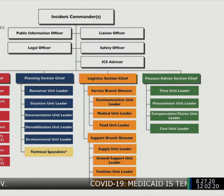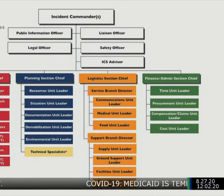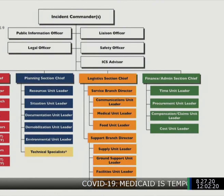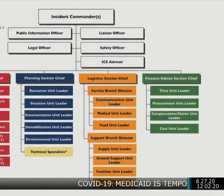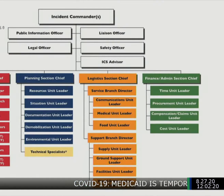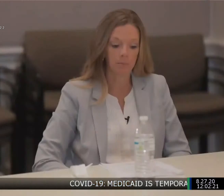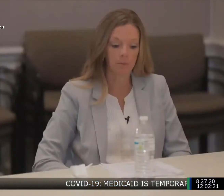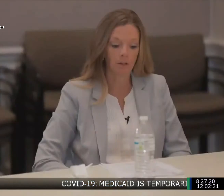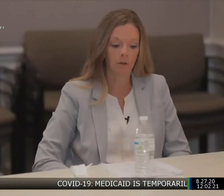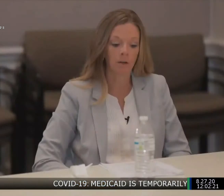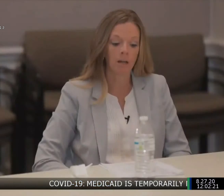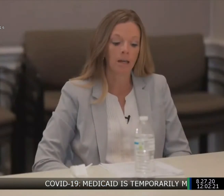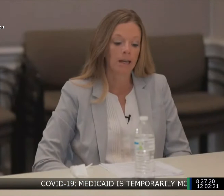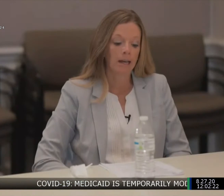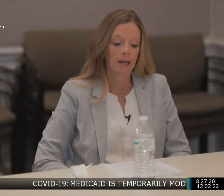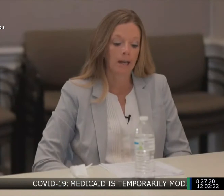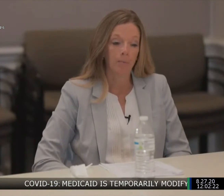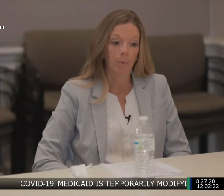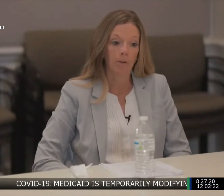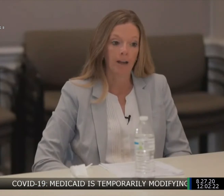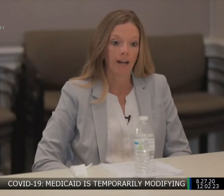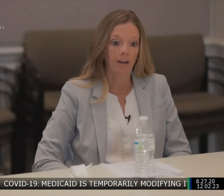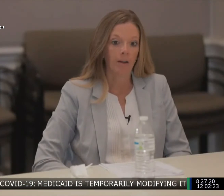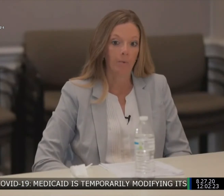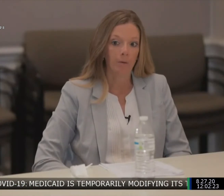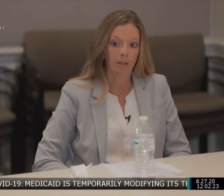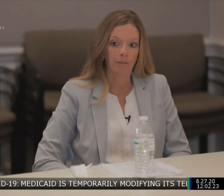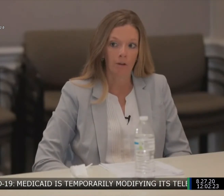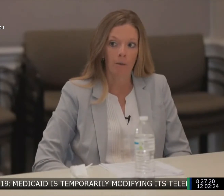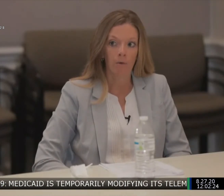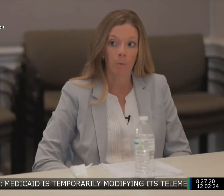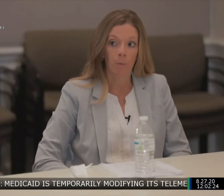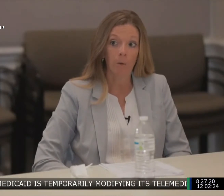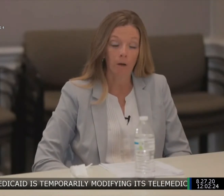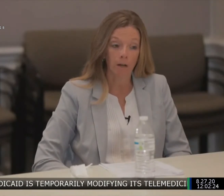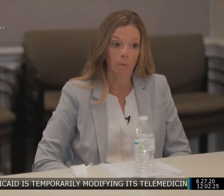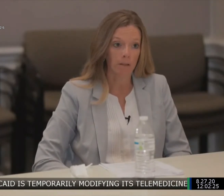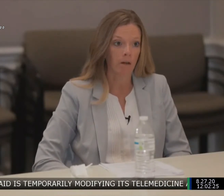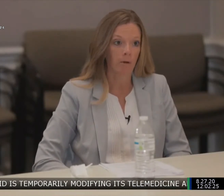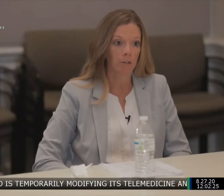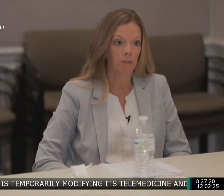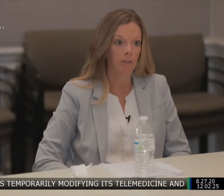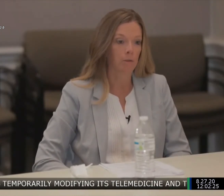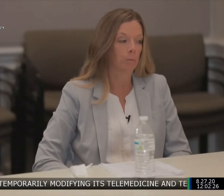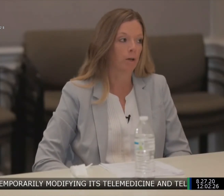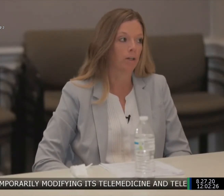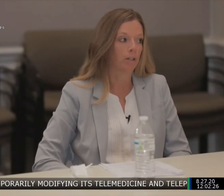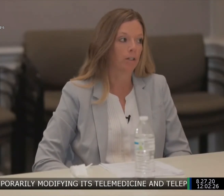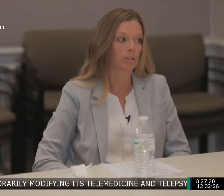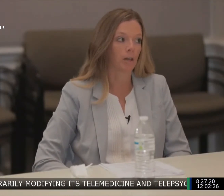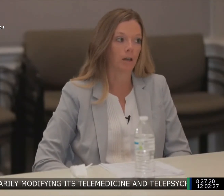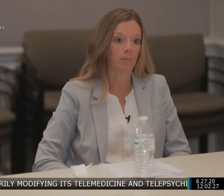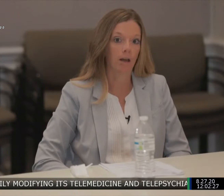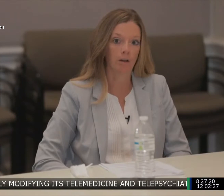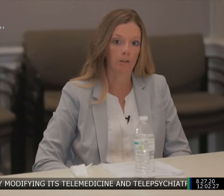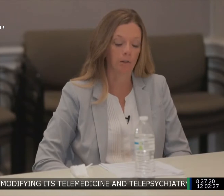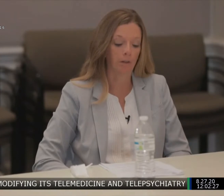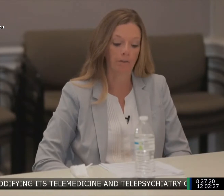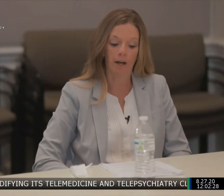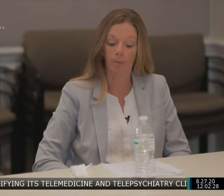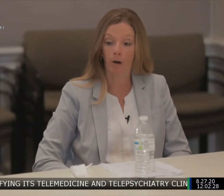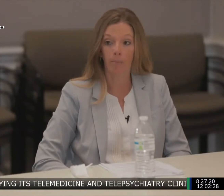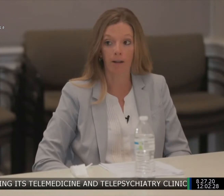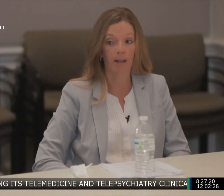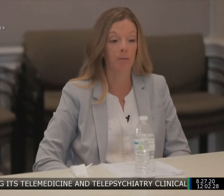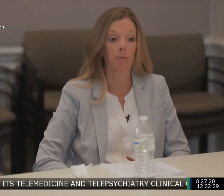product cleaned up. So we've had a really phenomenal week working with our emergency responders. The